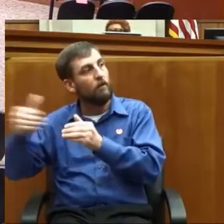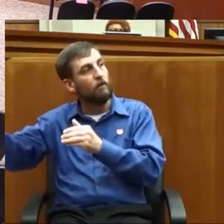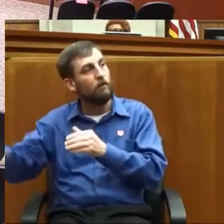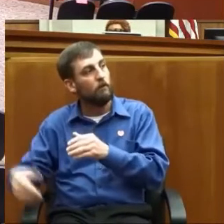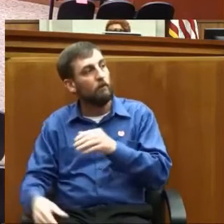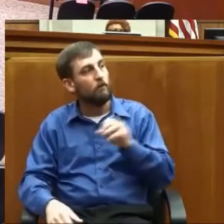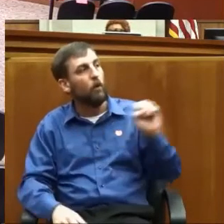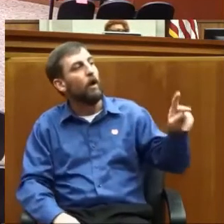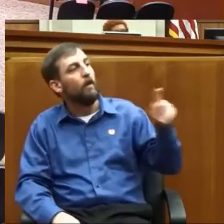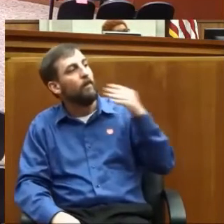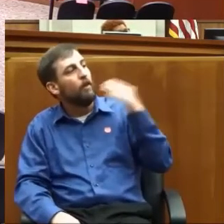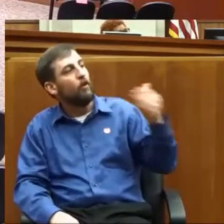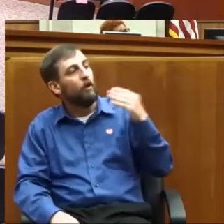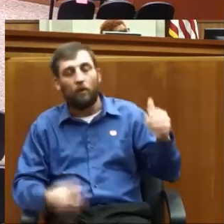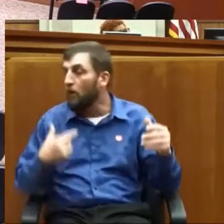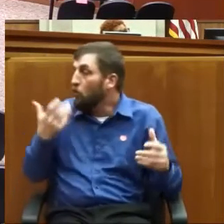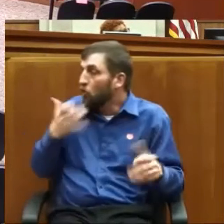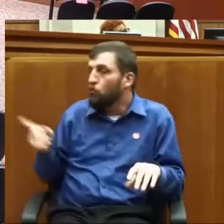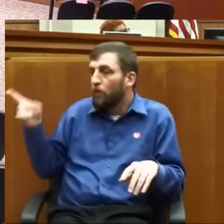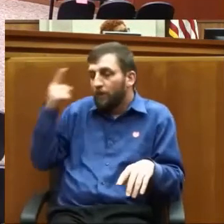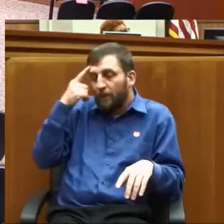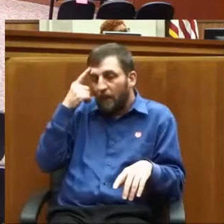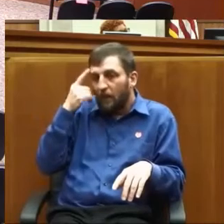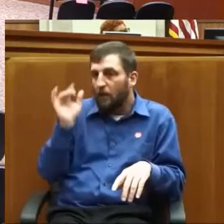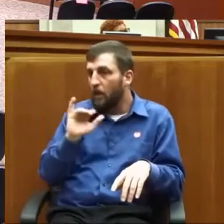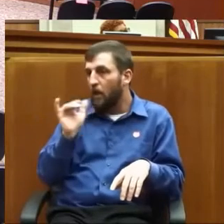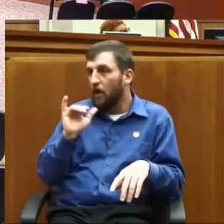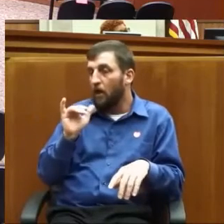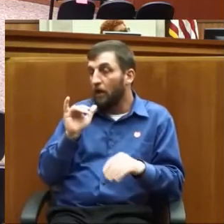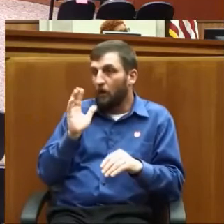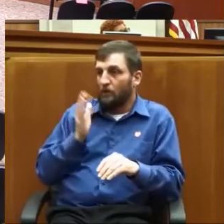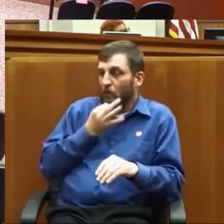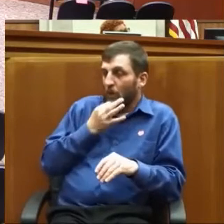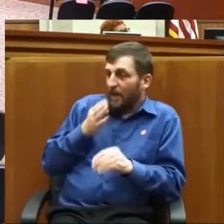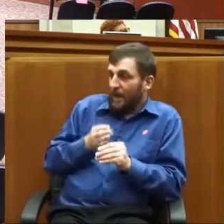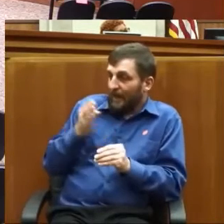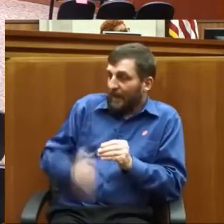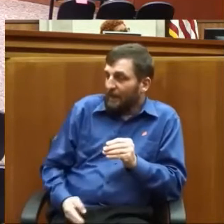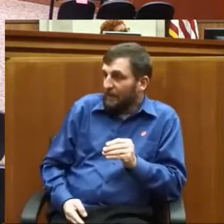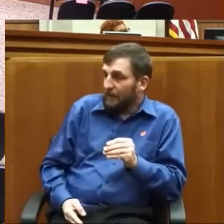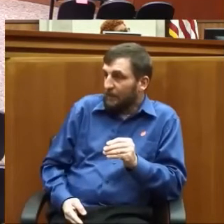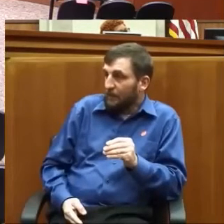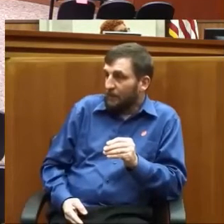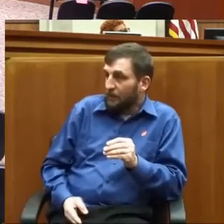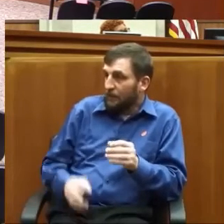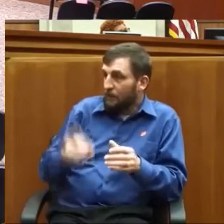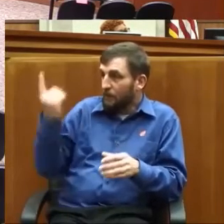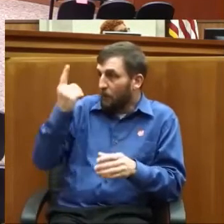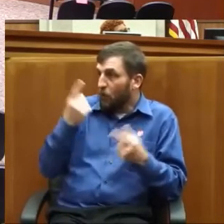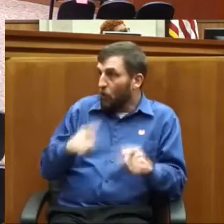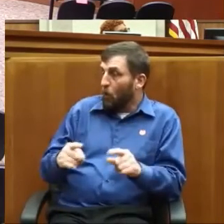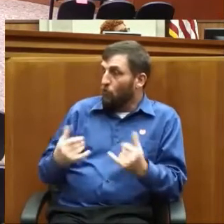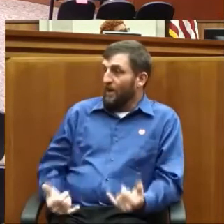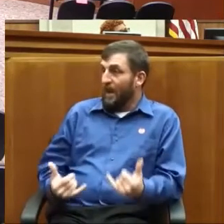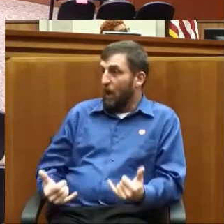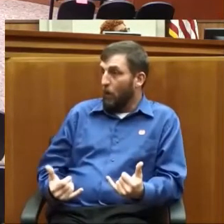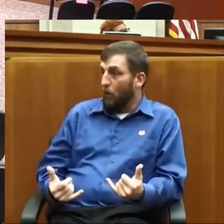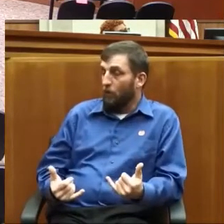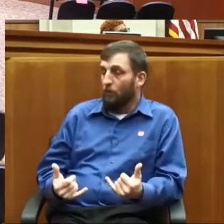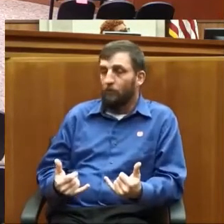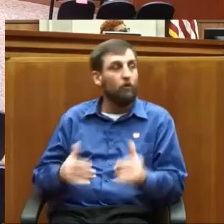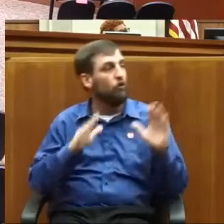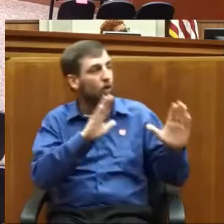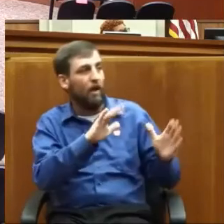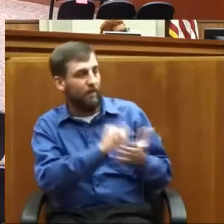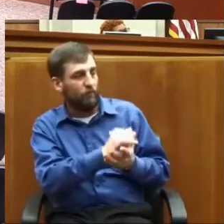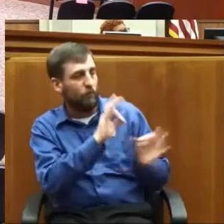Okay, all right, thank you. I just didn't want you to think it was like ending and had like something going on right now that needs to be